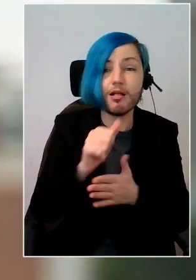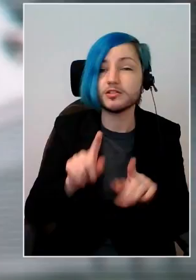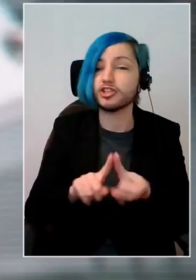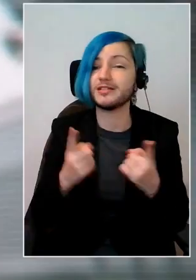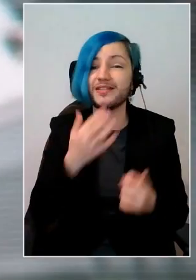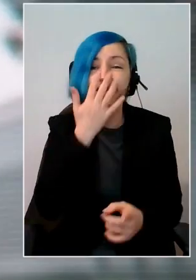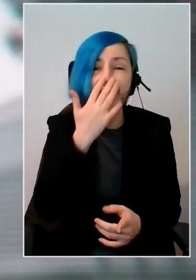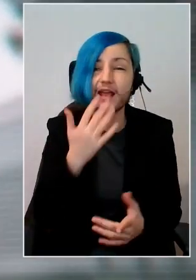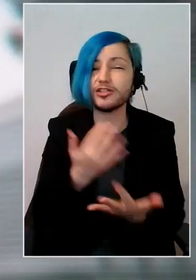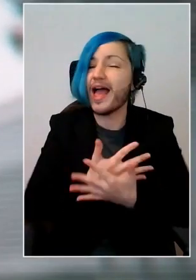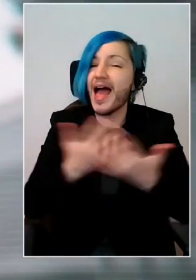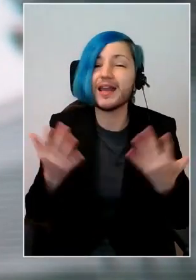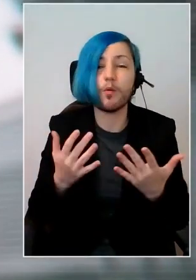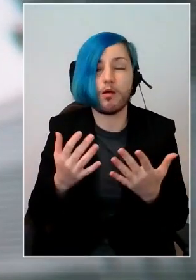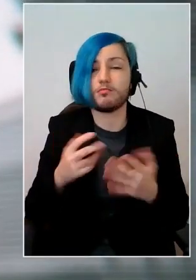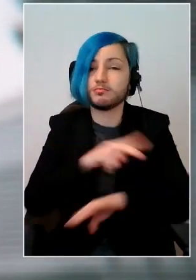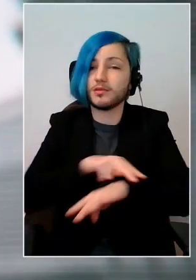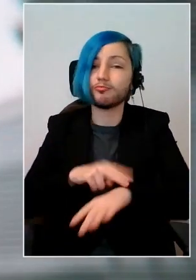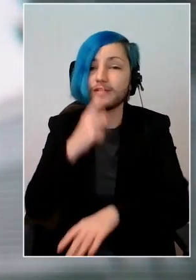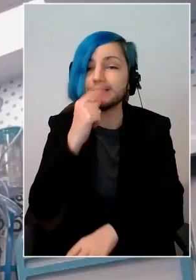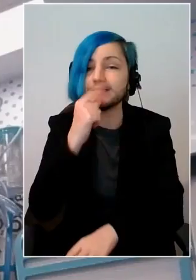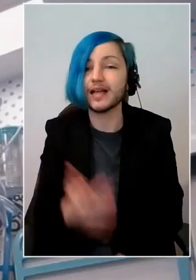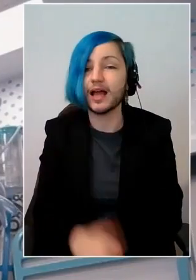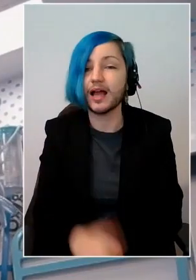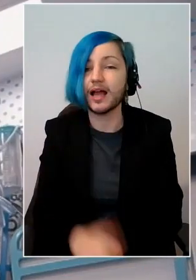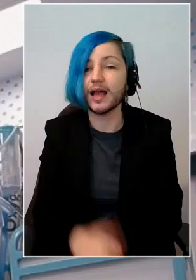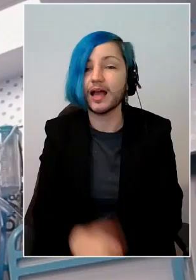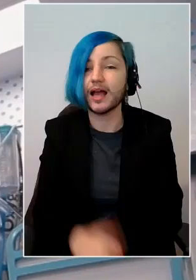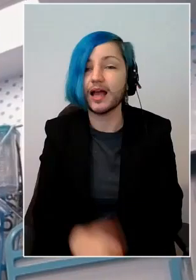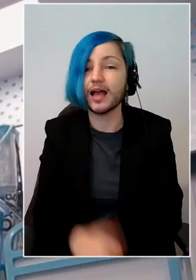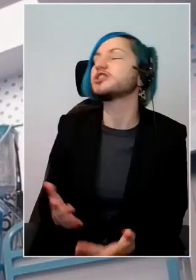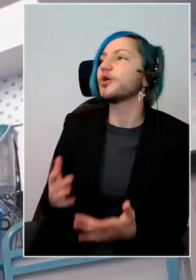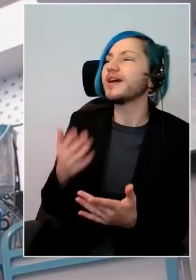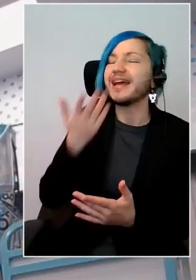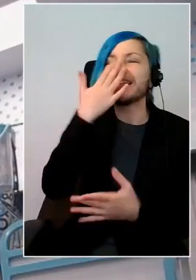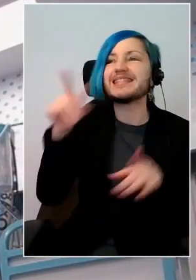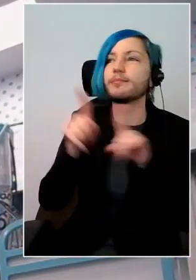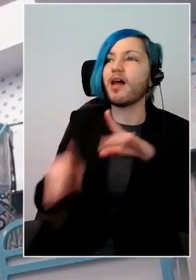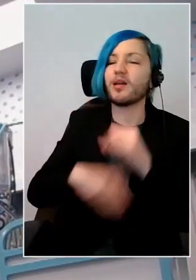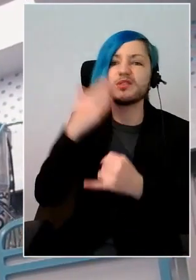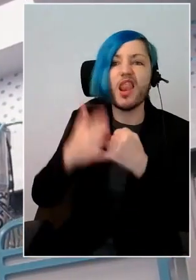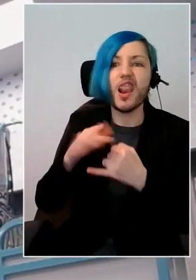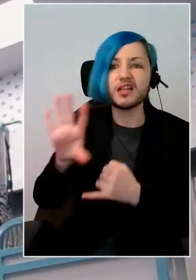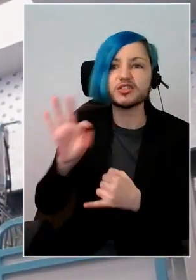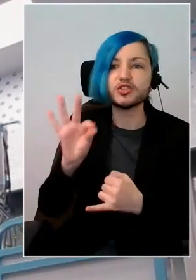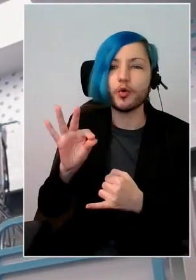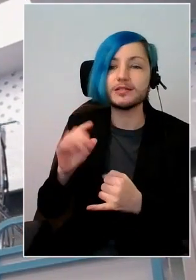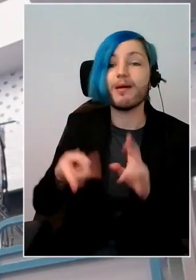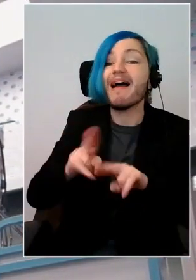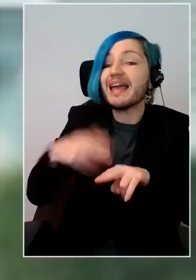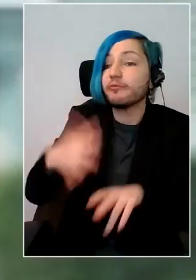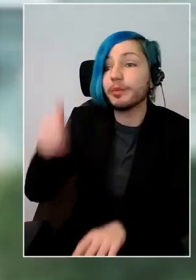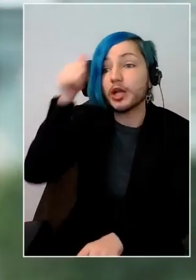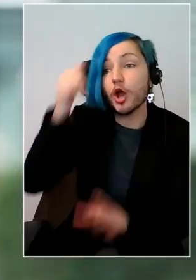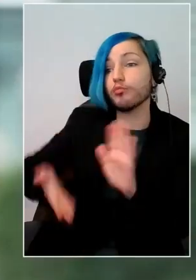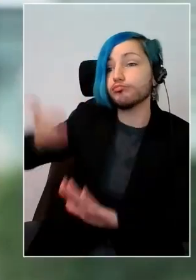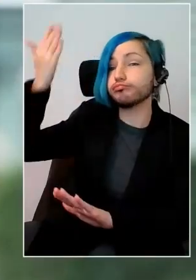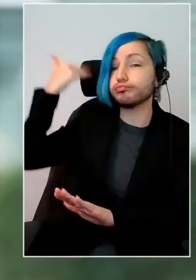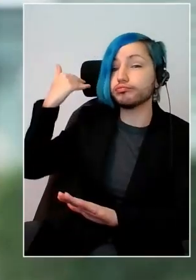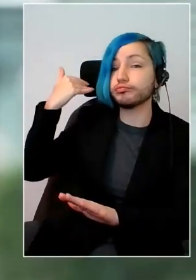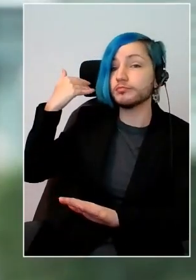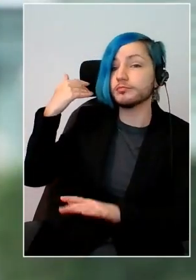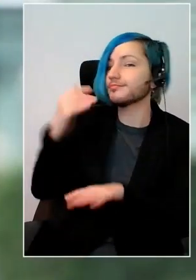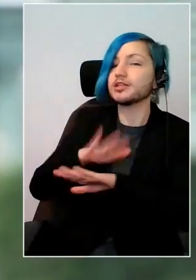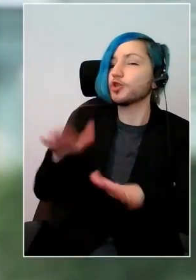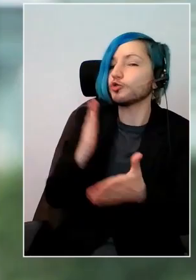absolutely everybody. It was kind of treated like a final resort. And if I knew back then that that wasn't the case, I would have done it many years ago. I would recommend